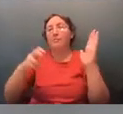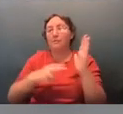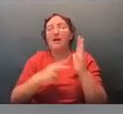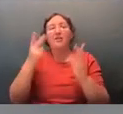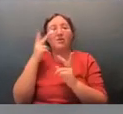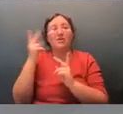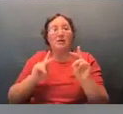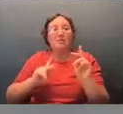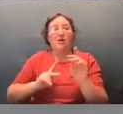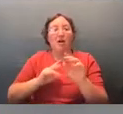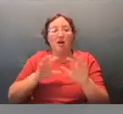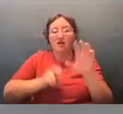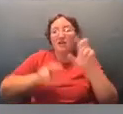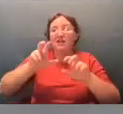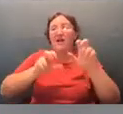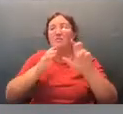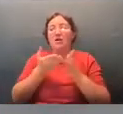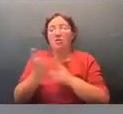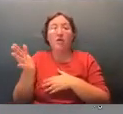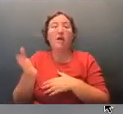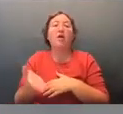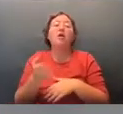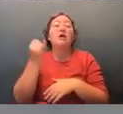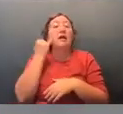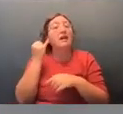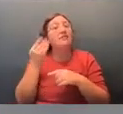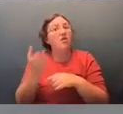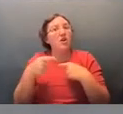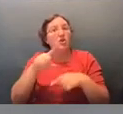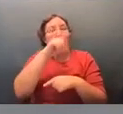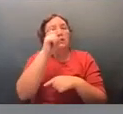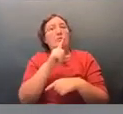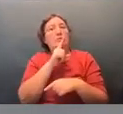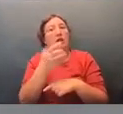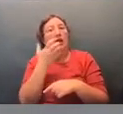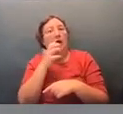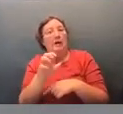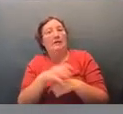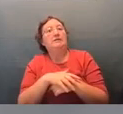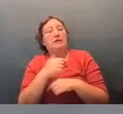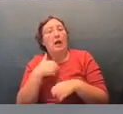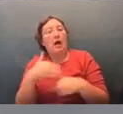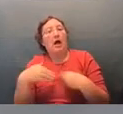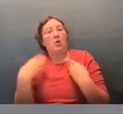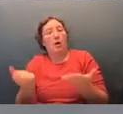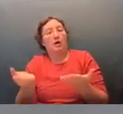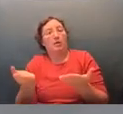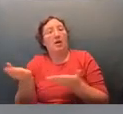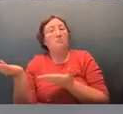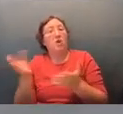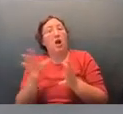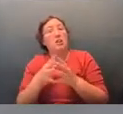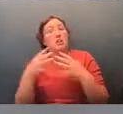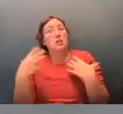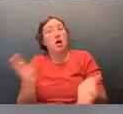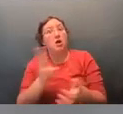formations that are created here. If you do go in the summer, it will get awfully hot here. So I would recommend that you bring a lot of water